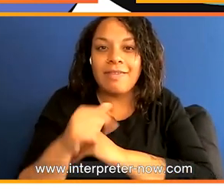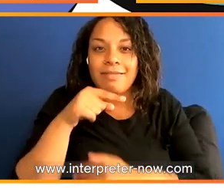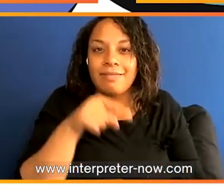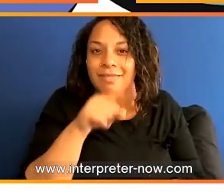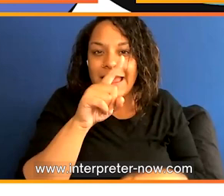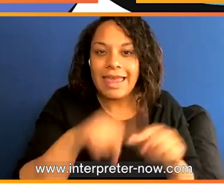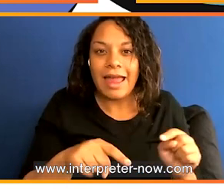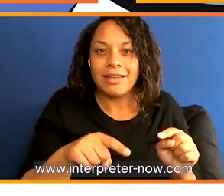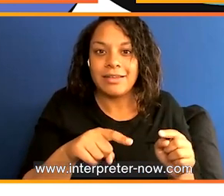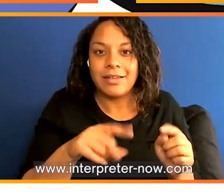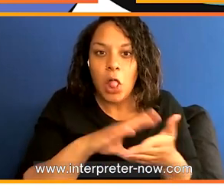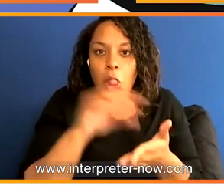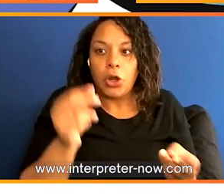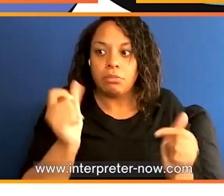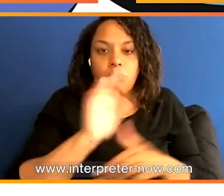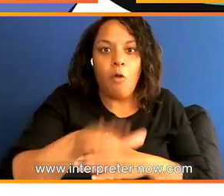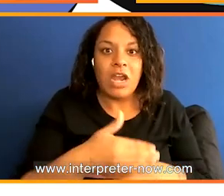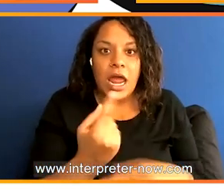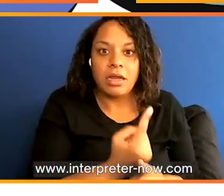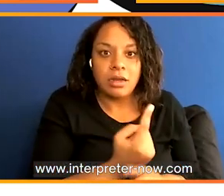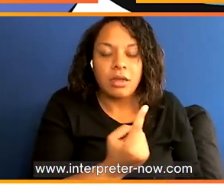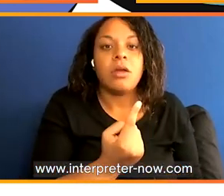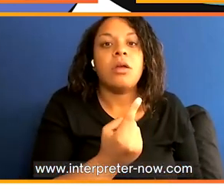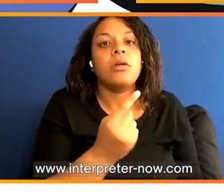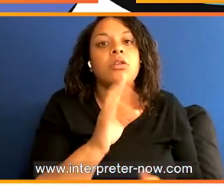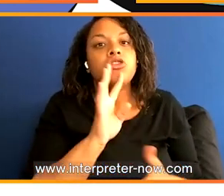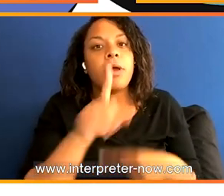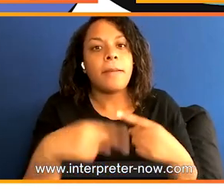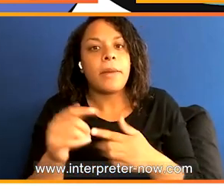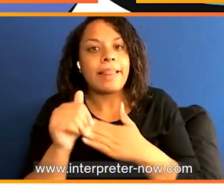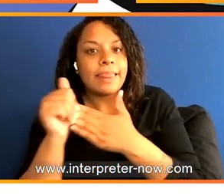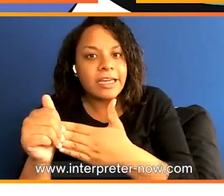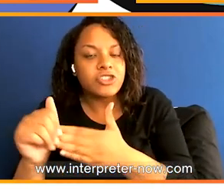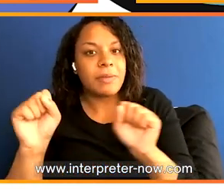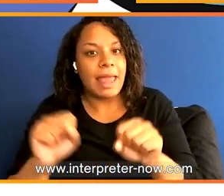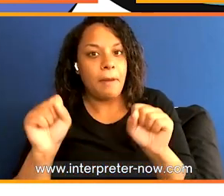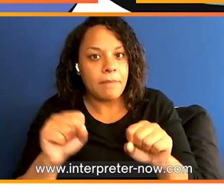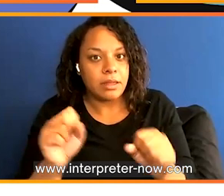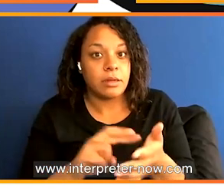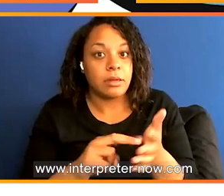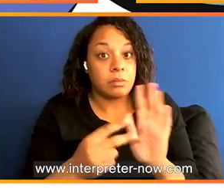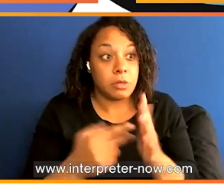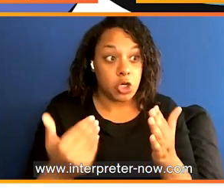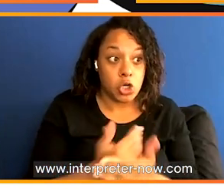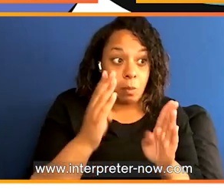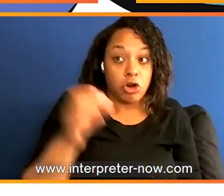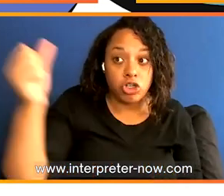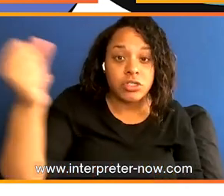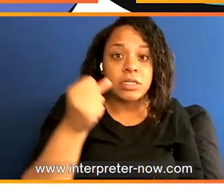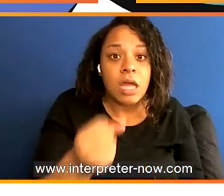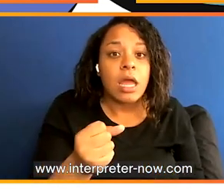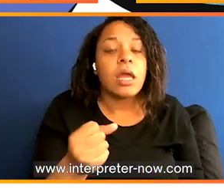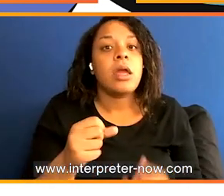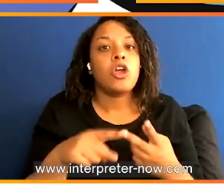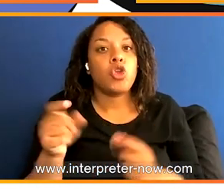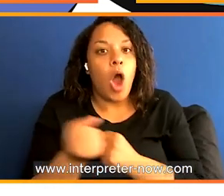certain professional skills that you can't just grow immediately overnight. And so when you talk about leadership capability,